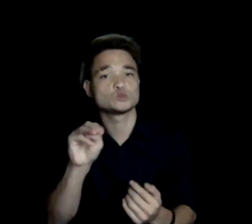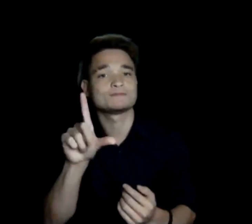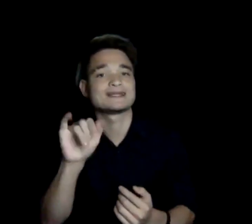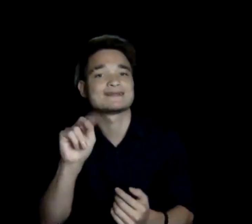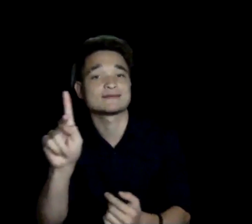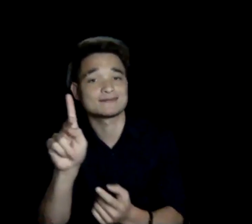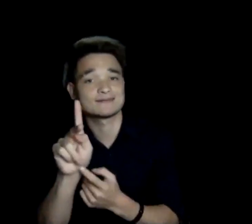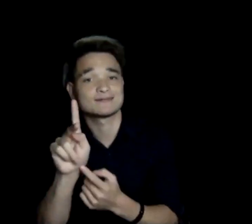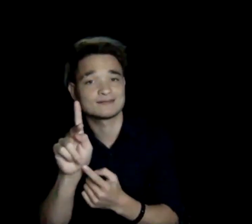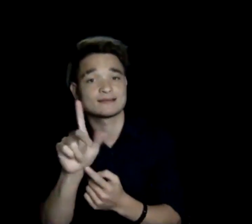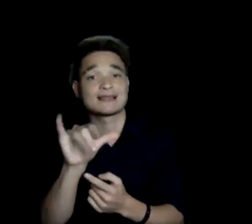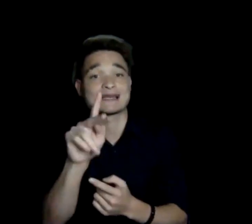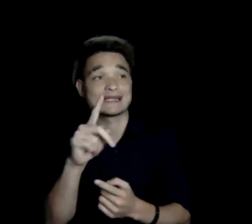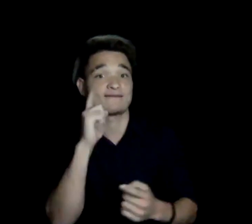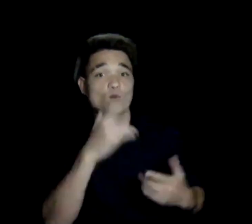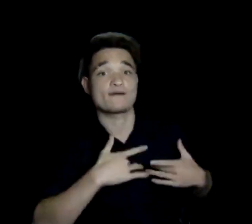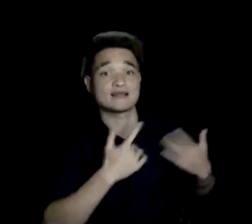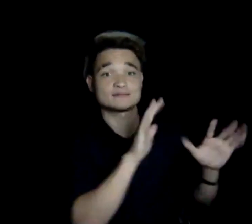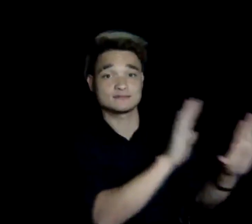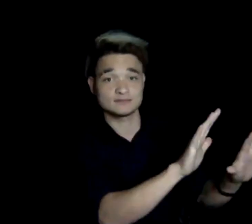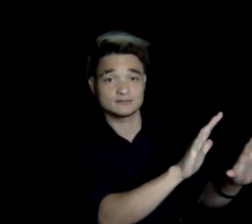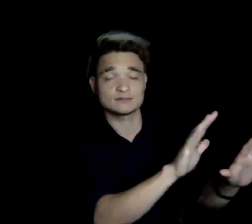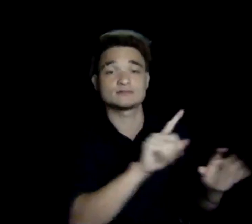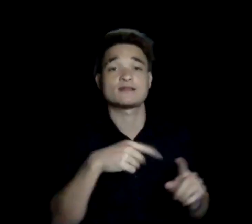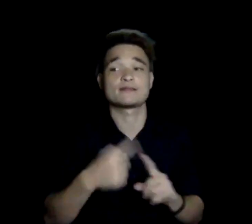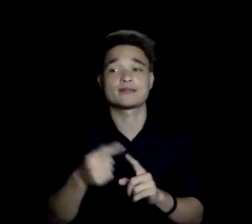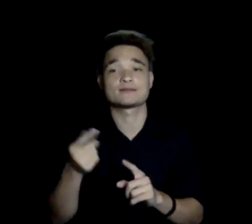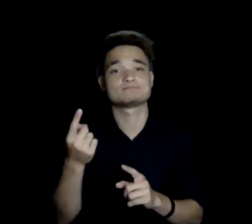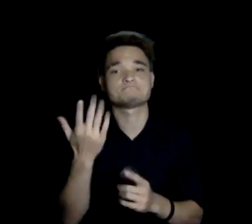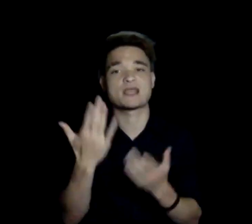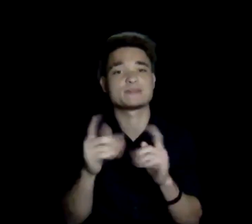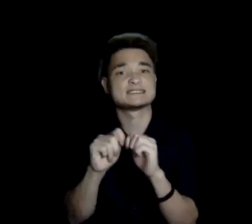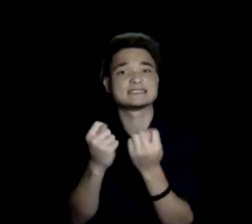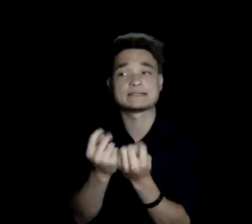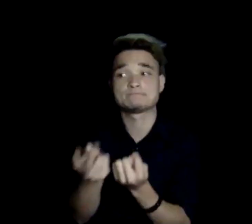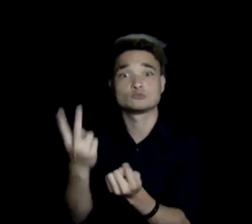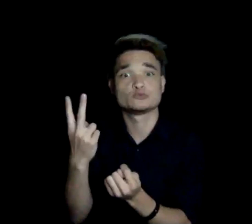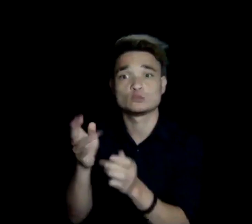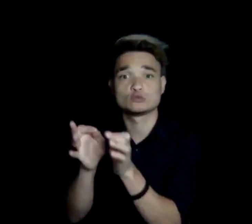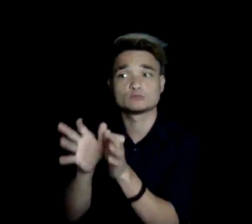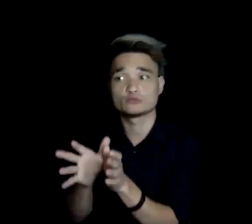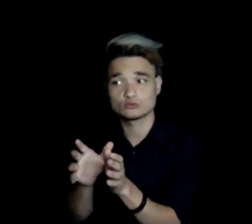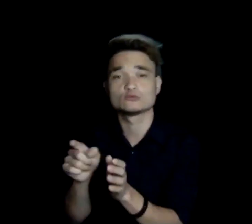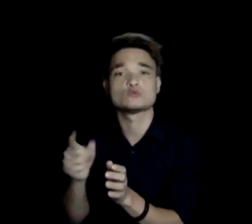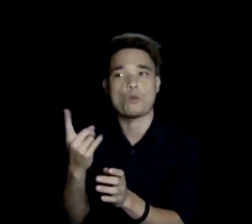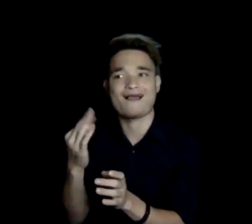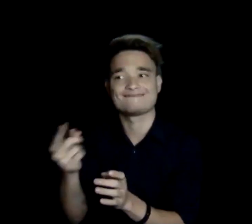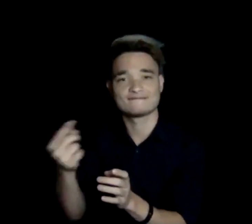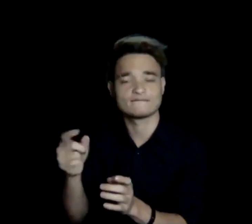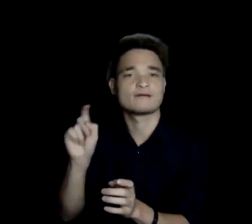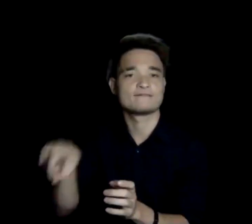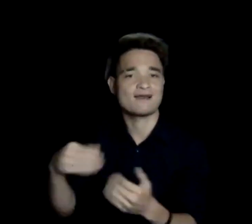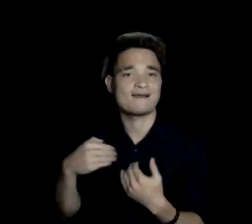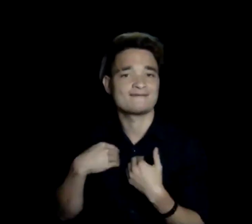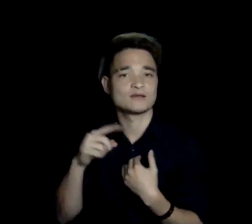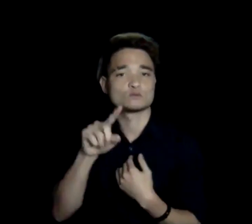But you need to have your own Zoom link as well. The link for the event, and then maybe your team